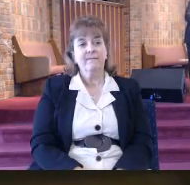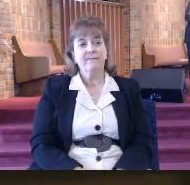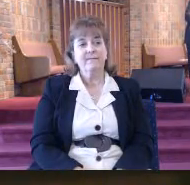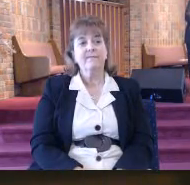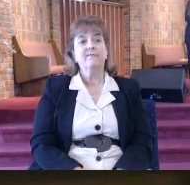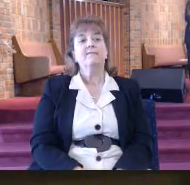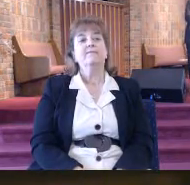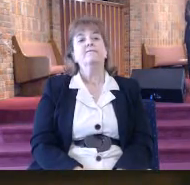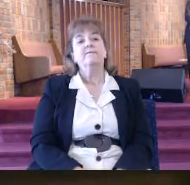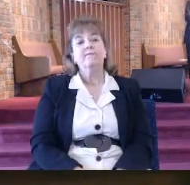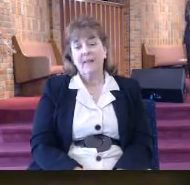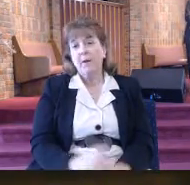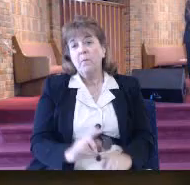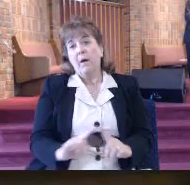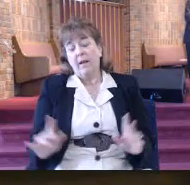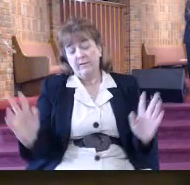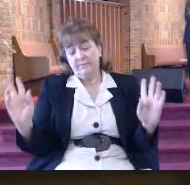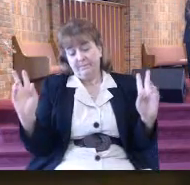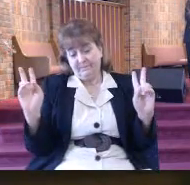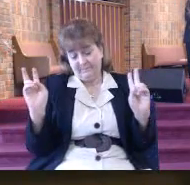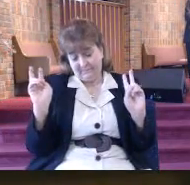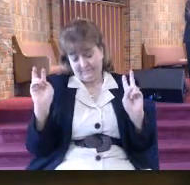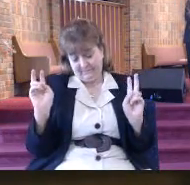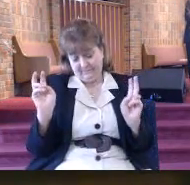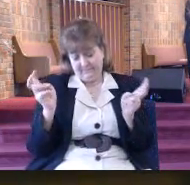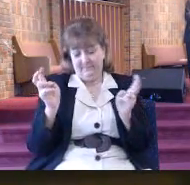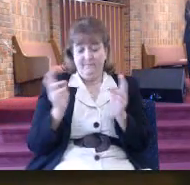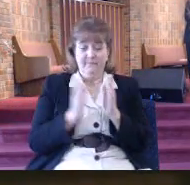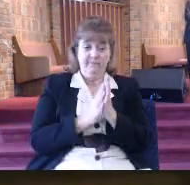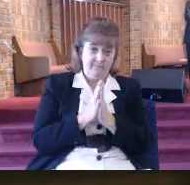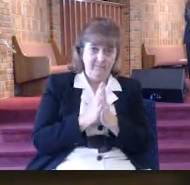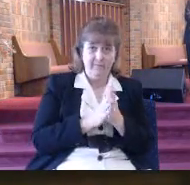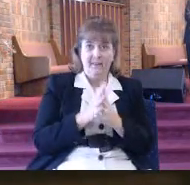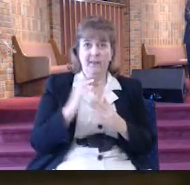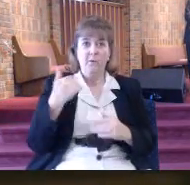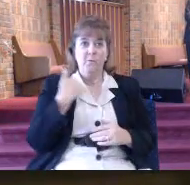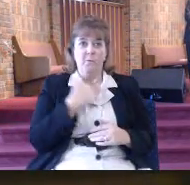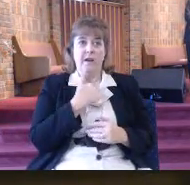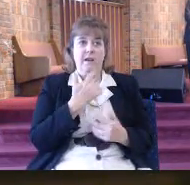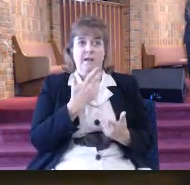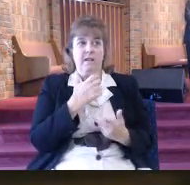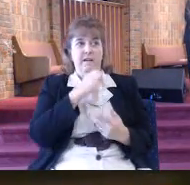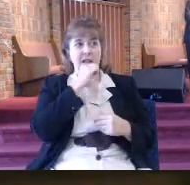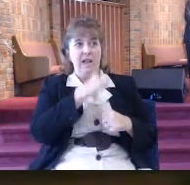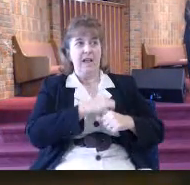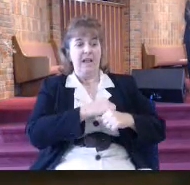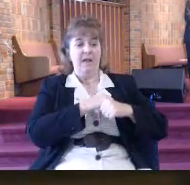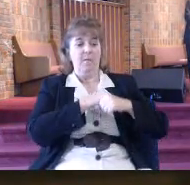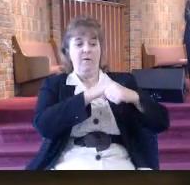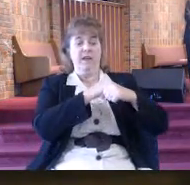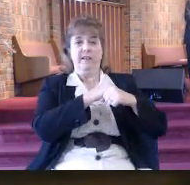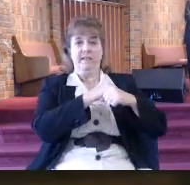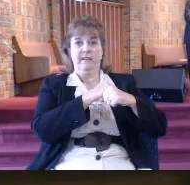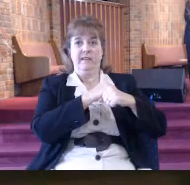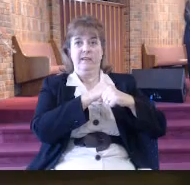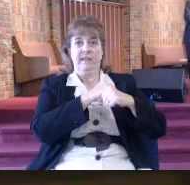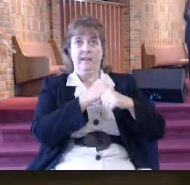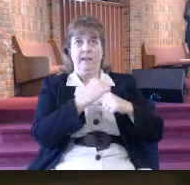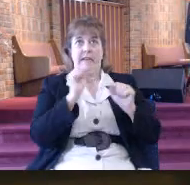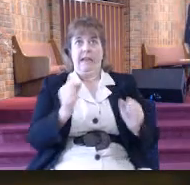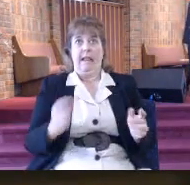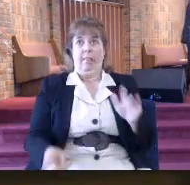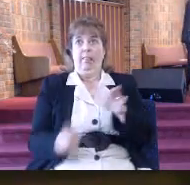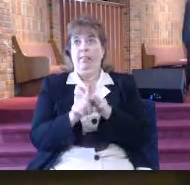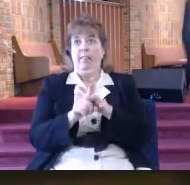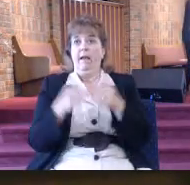But yes, theoretically, we are not protected from the uncertainties of life. And if